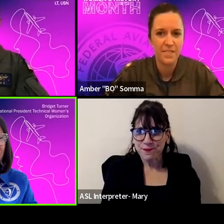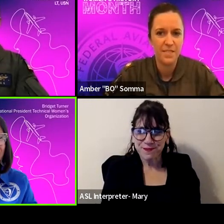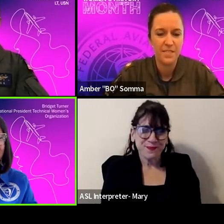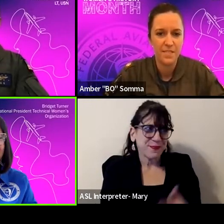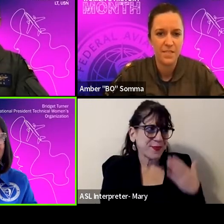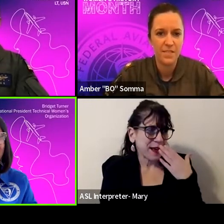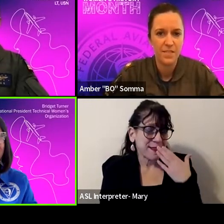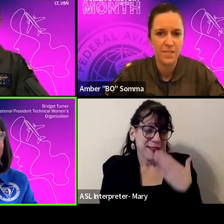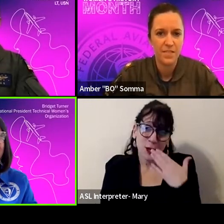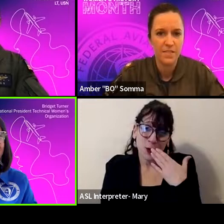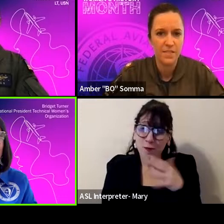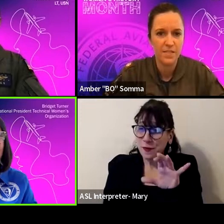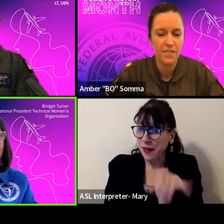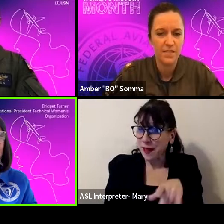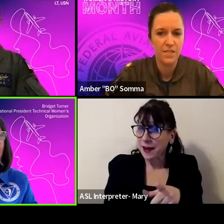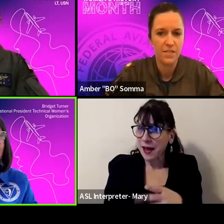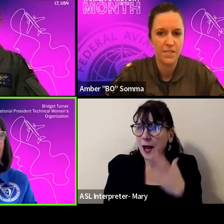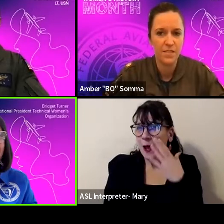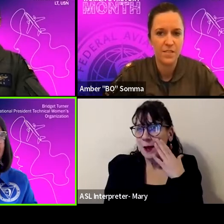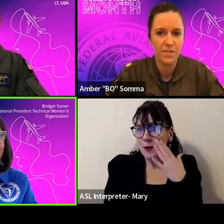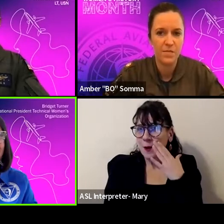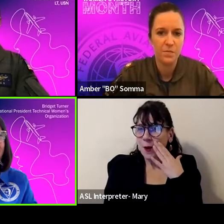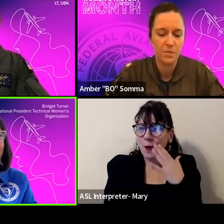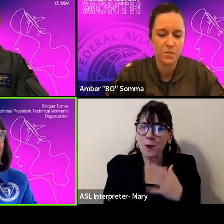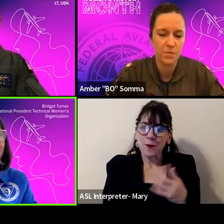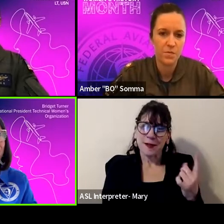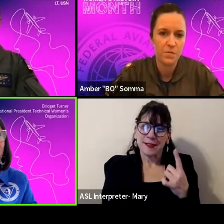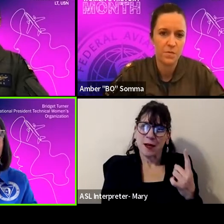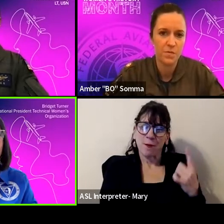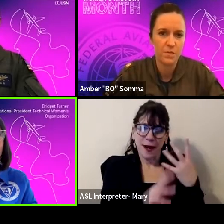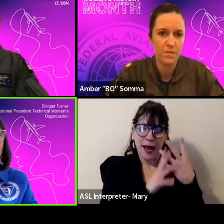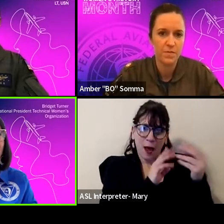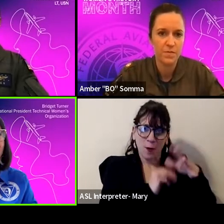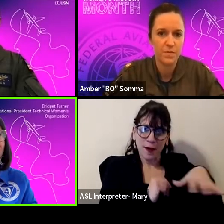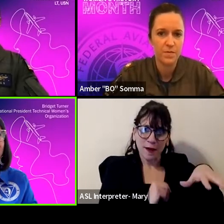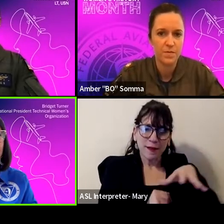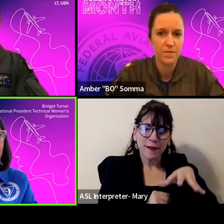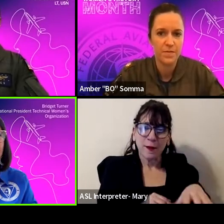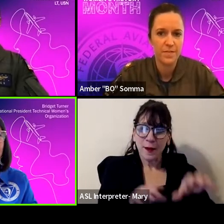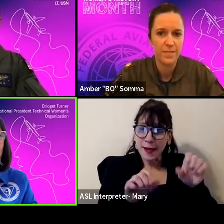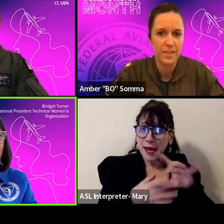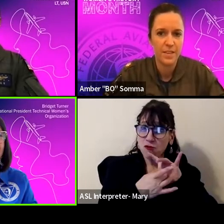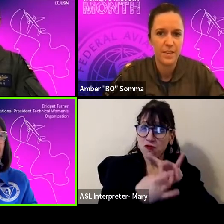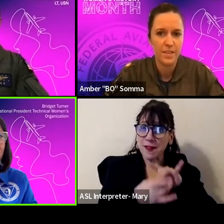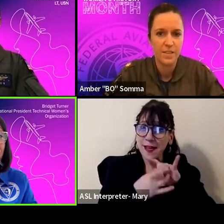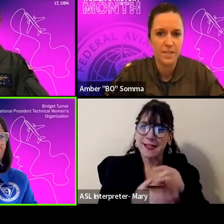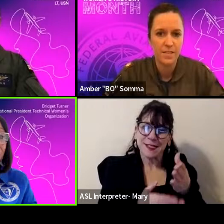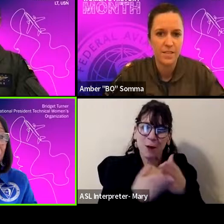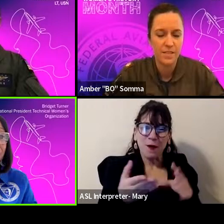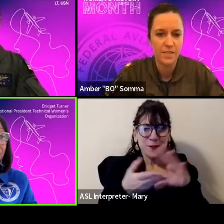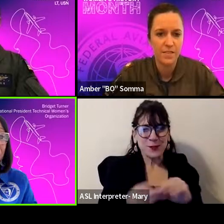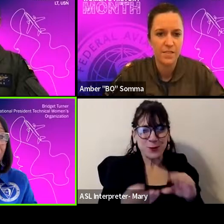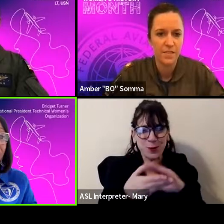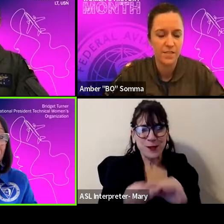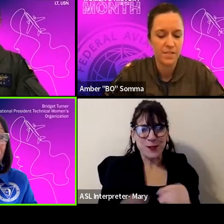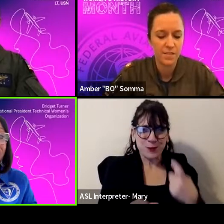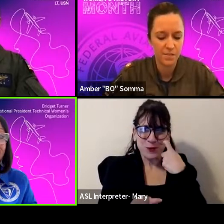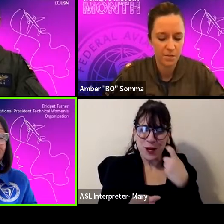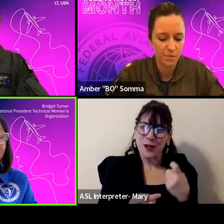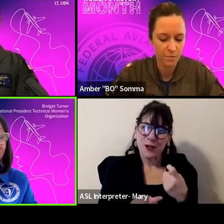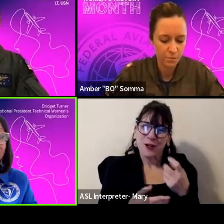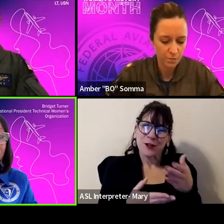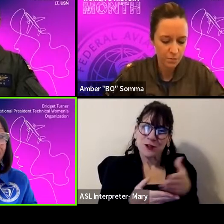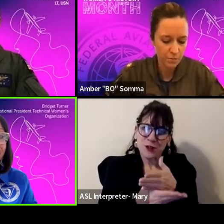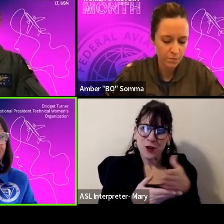thank you for that. I know there's someone out there that's listening and can relate to some of the stories that you just shared with us about how you